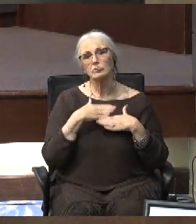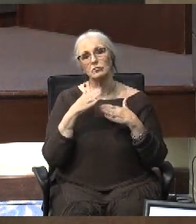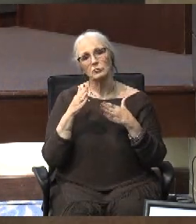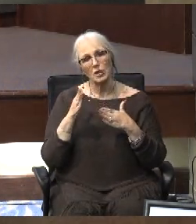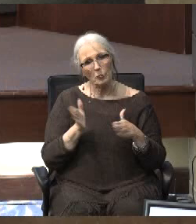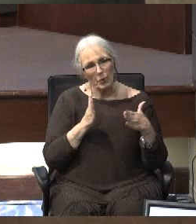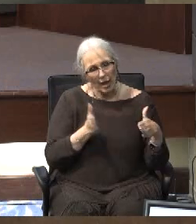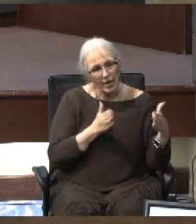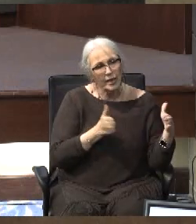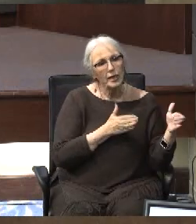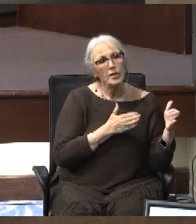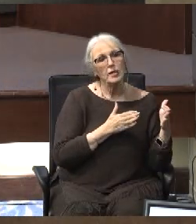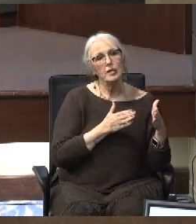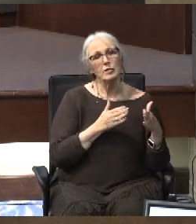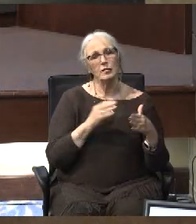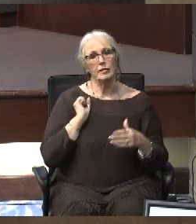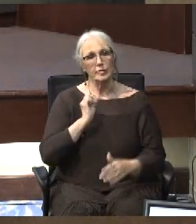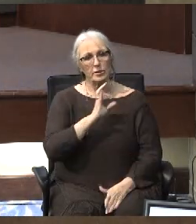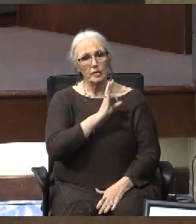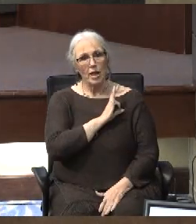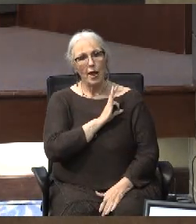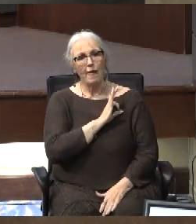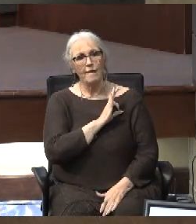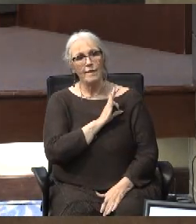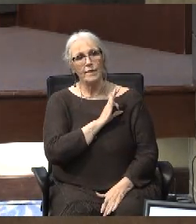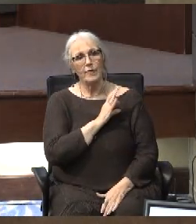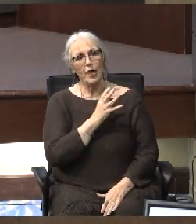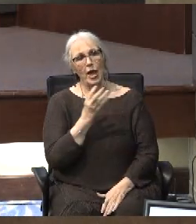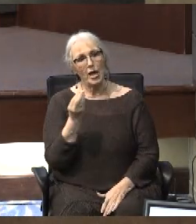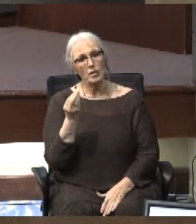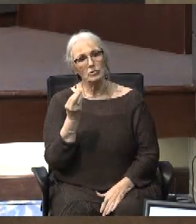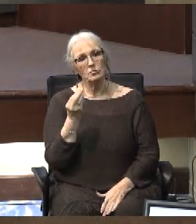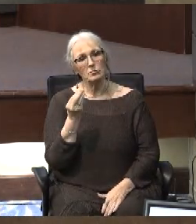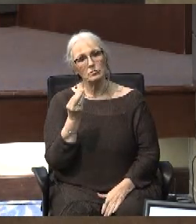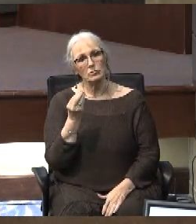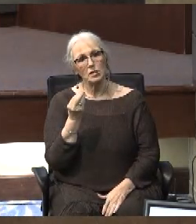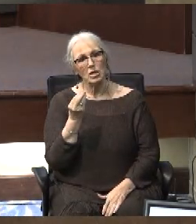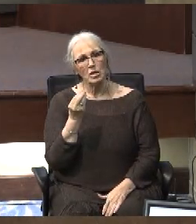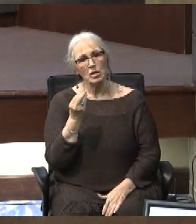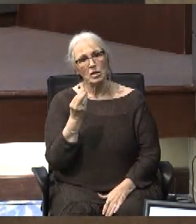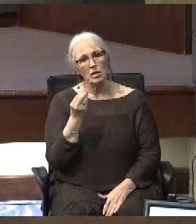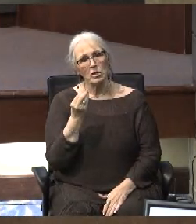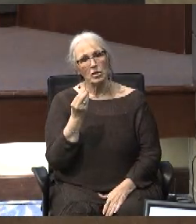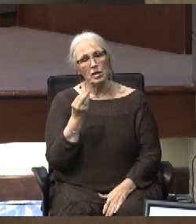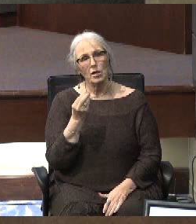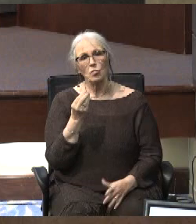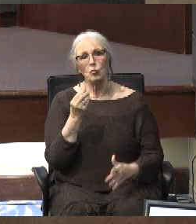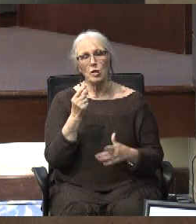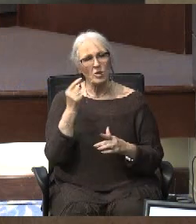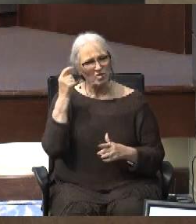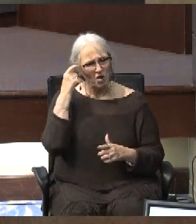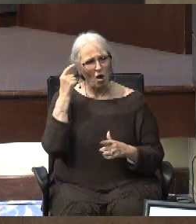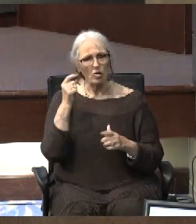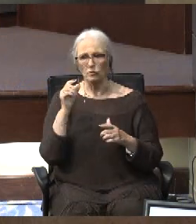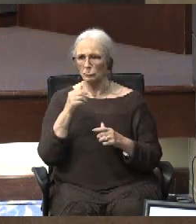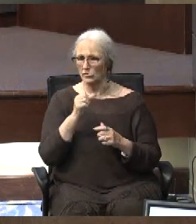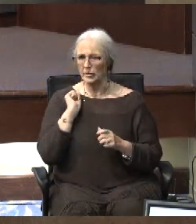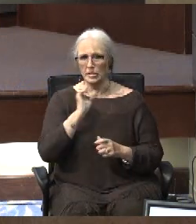planning that our staff and the thoughtful planning our staff has gone to regarding this